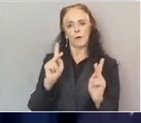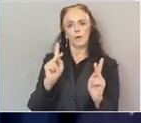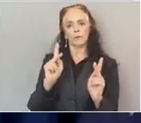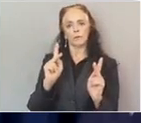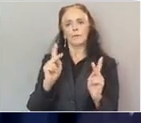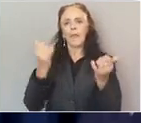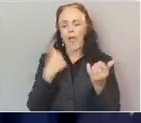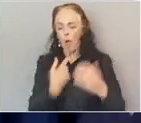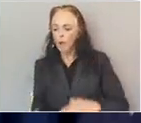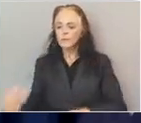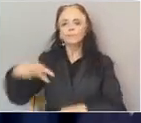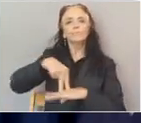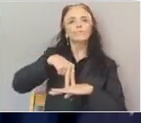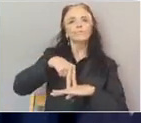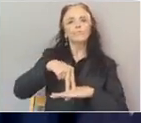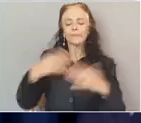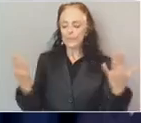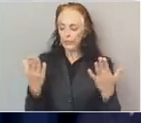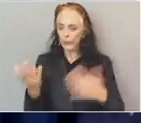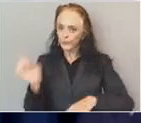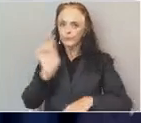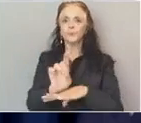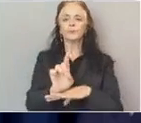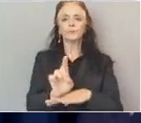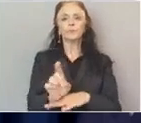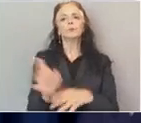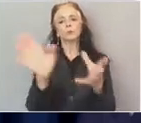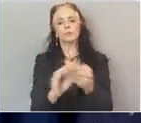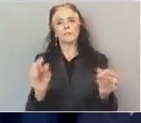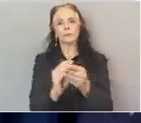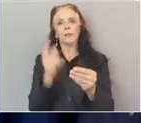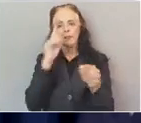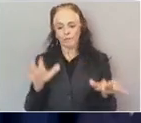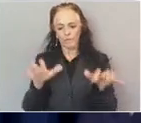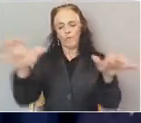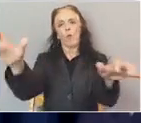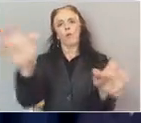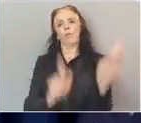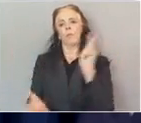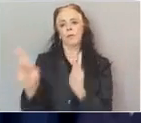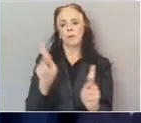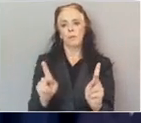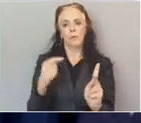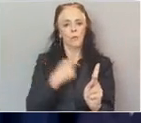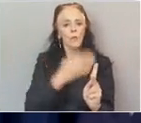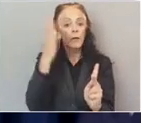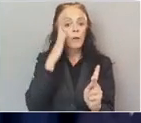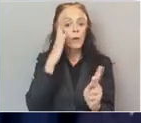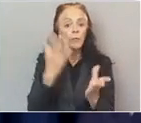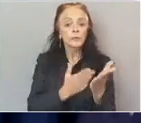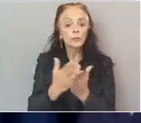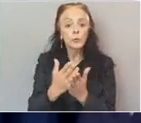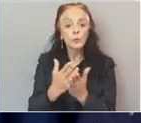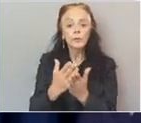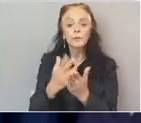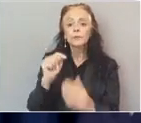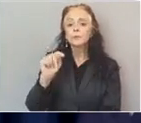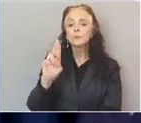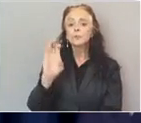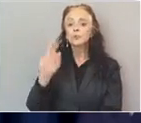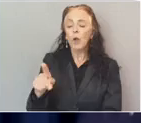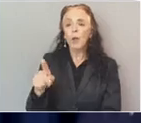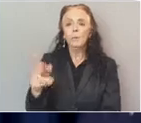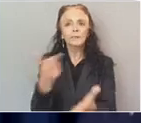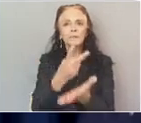people. Because we know the truth. Donald Trump has failed at the most basic and